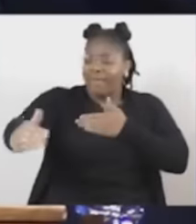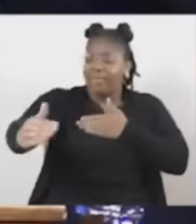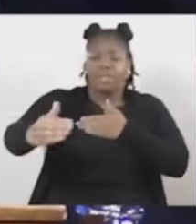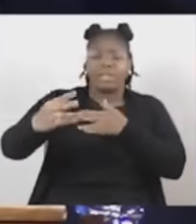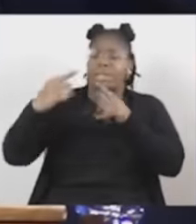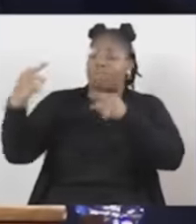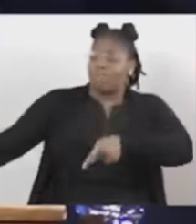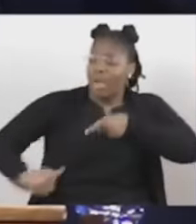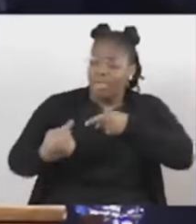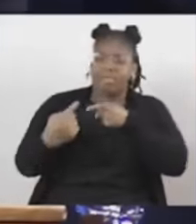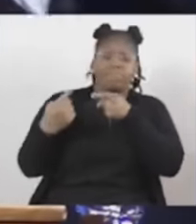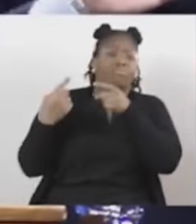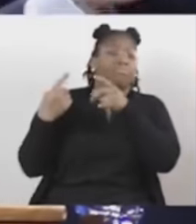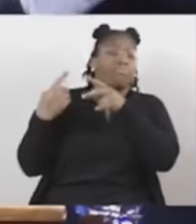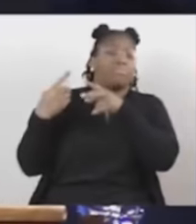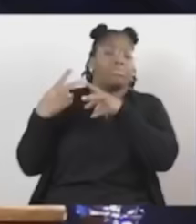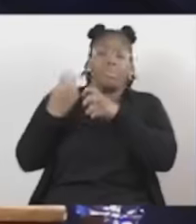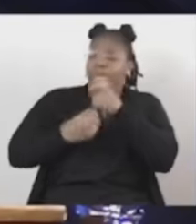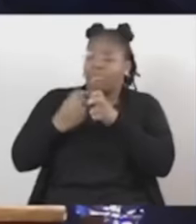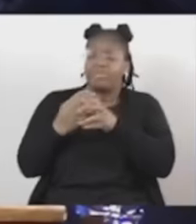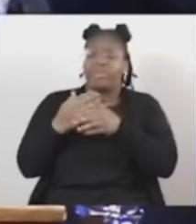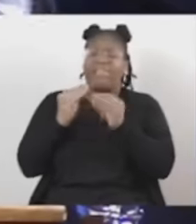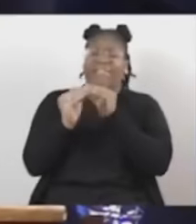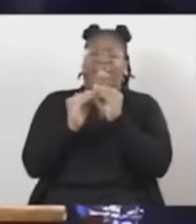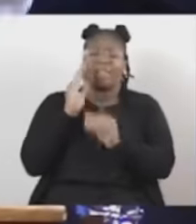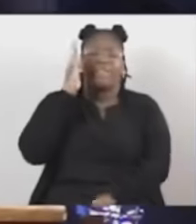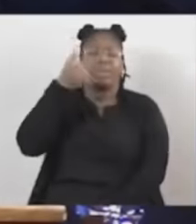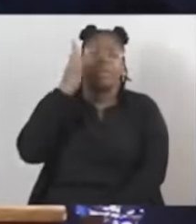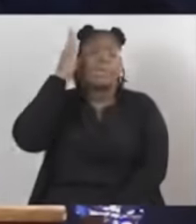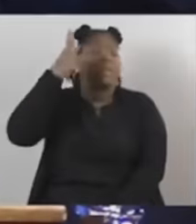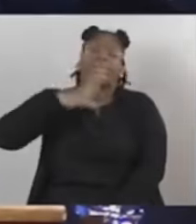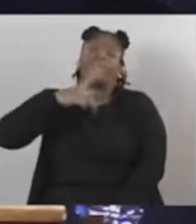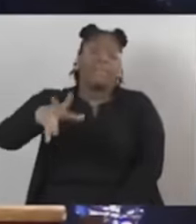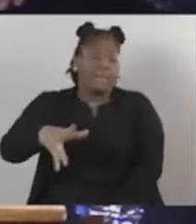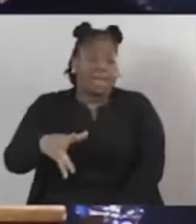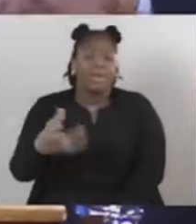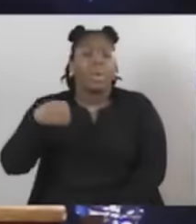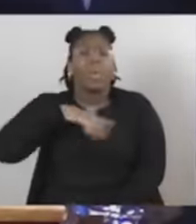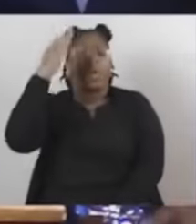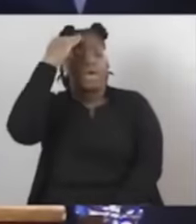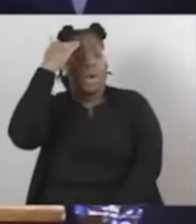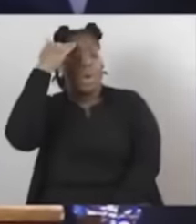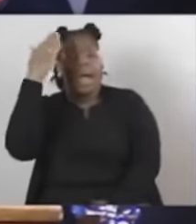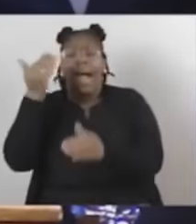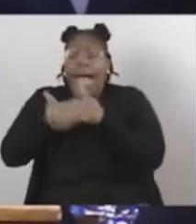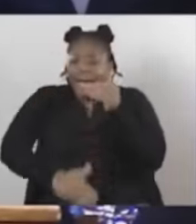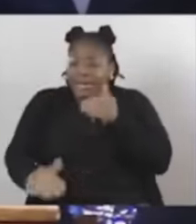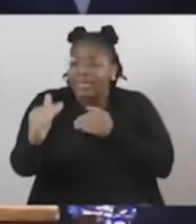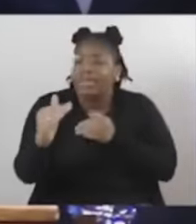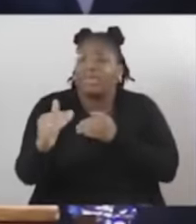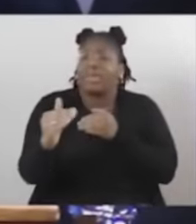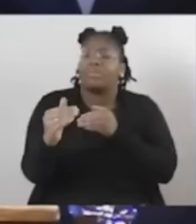are issuing you a ministry command on the other side of this fatalistic